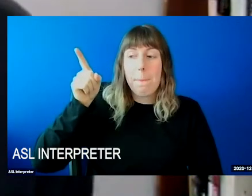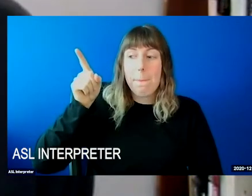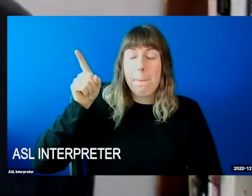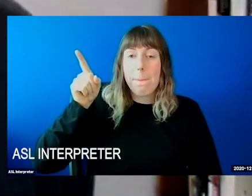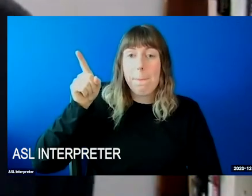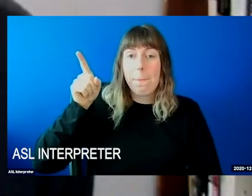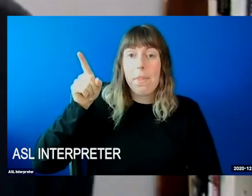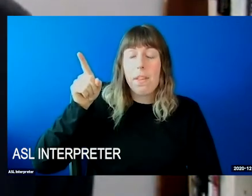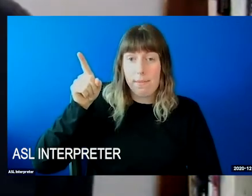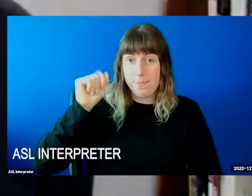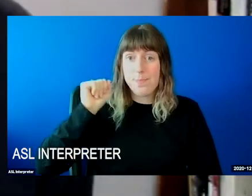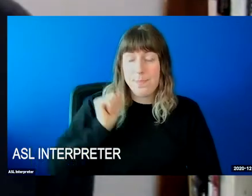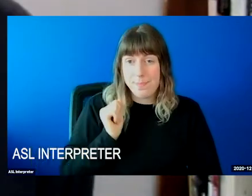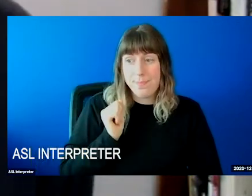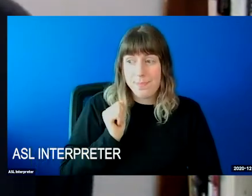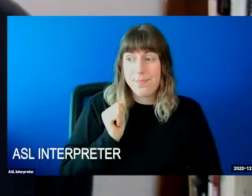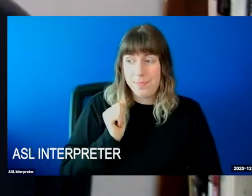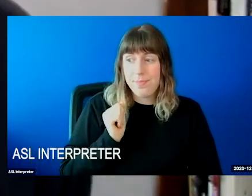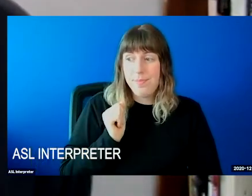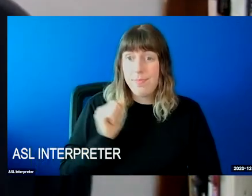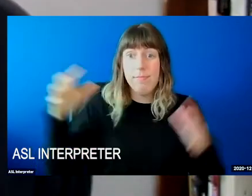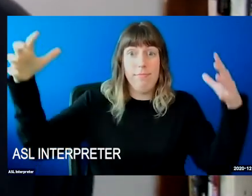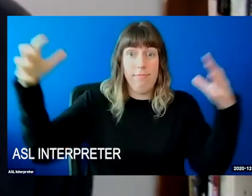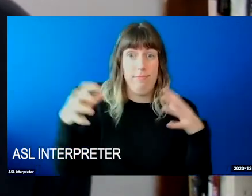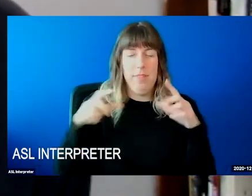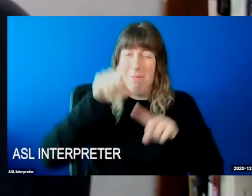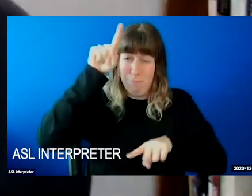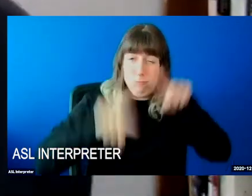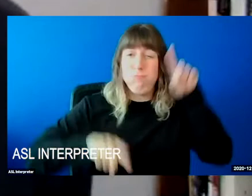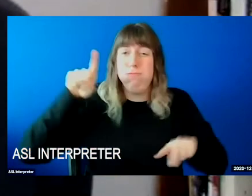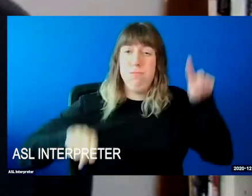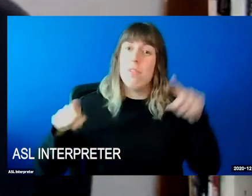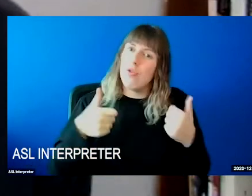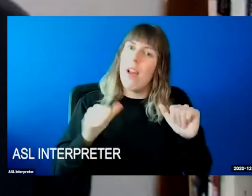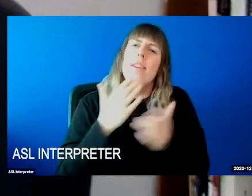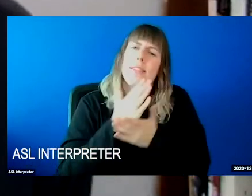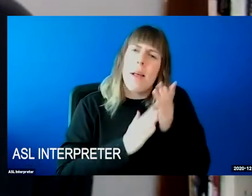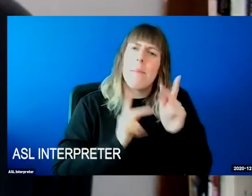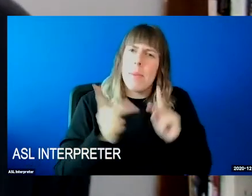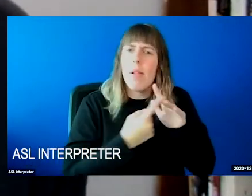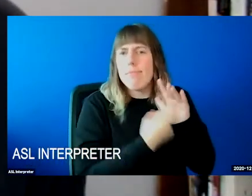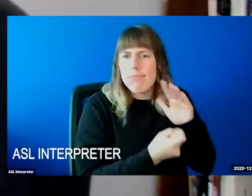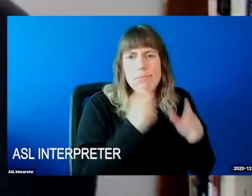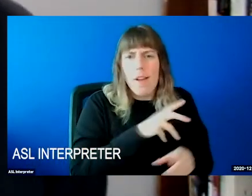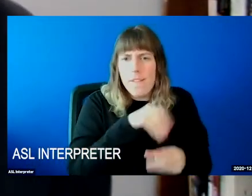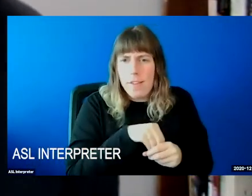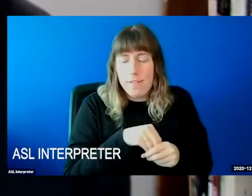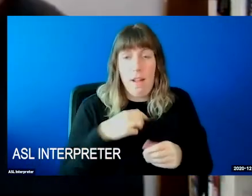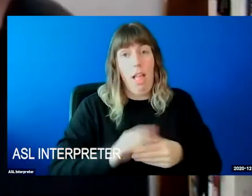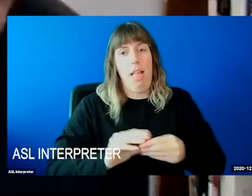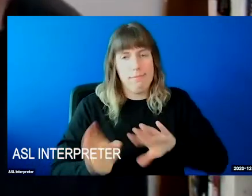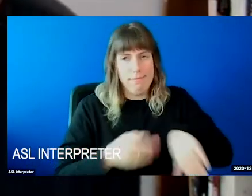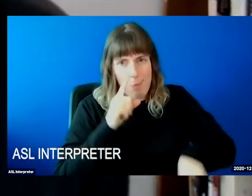brought in the broadest group they could. They didn't get everybody. There were a few groups, I won't bore you with the